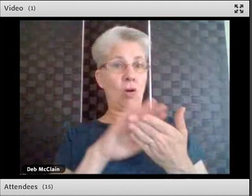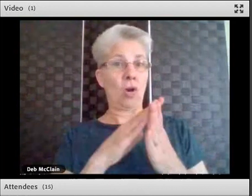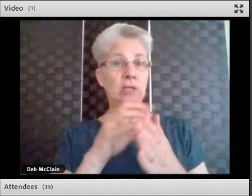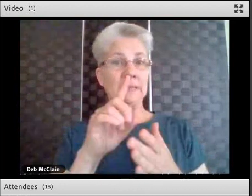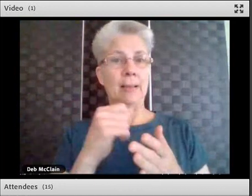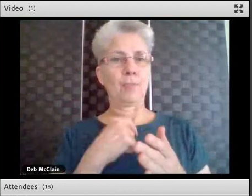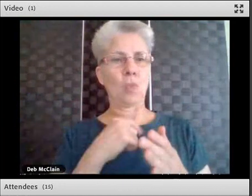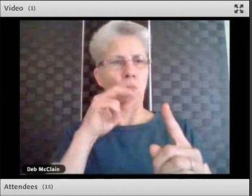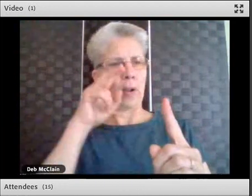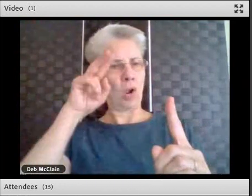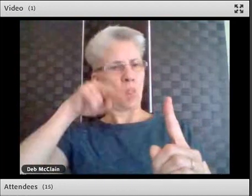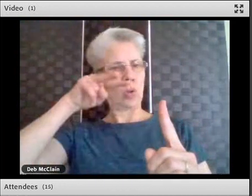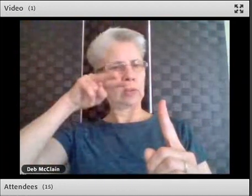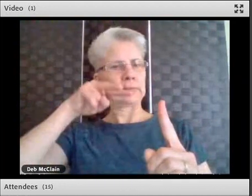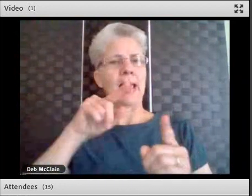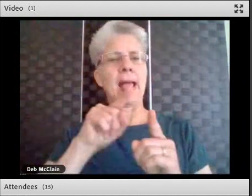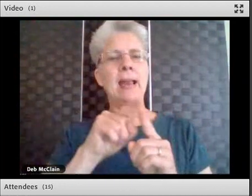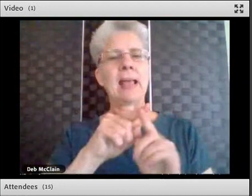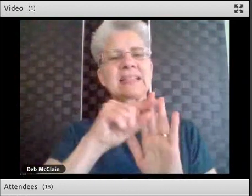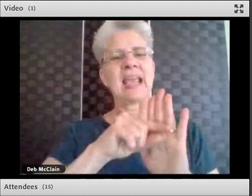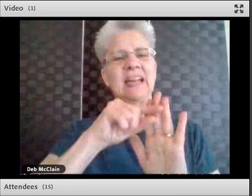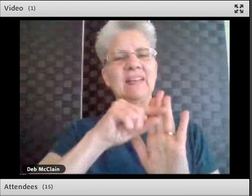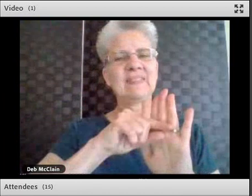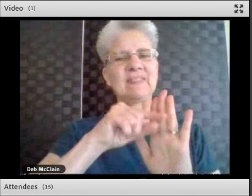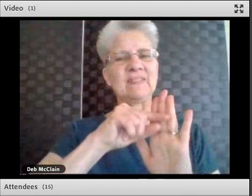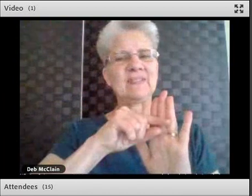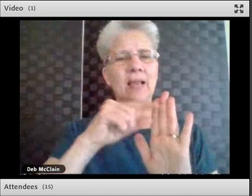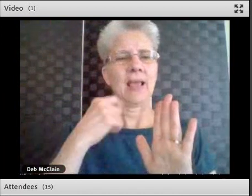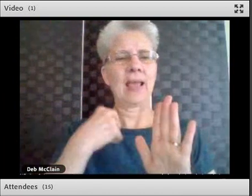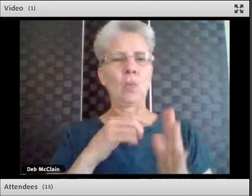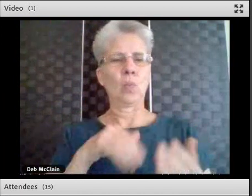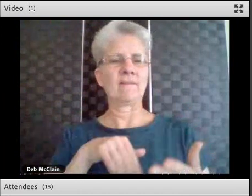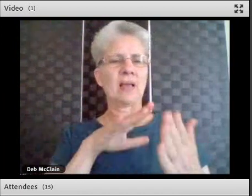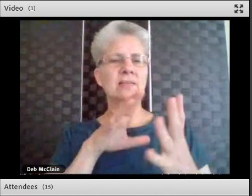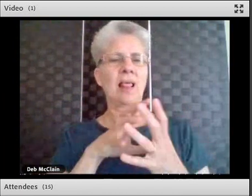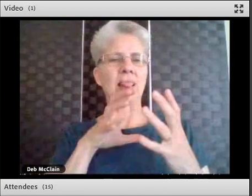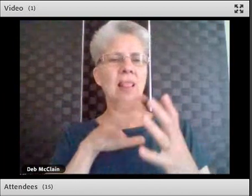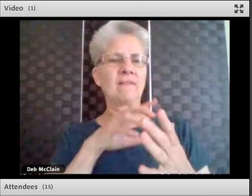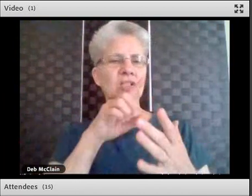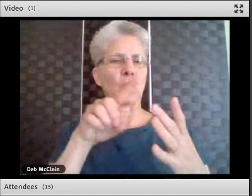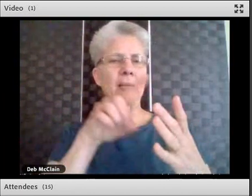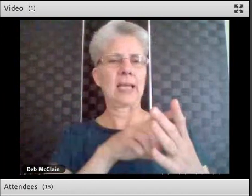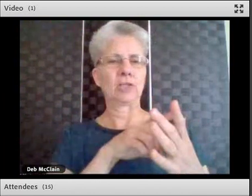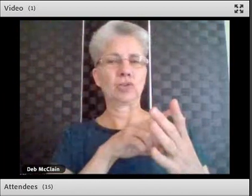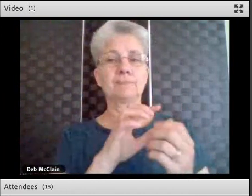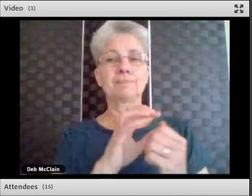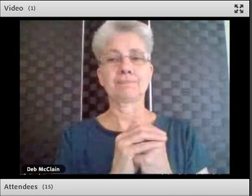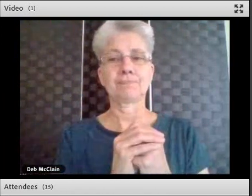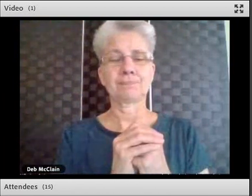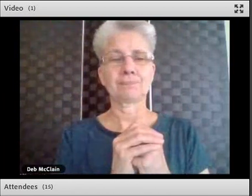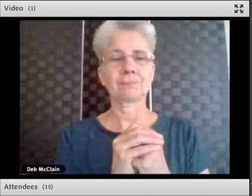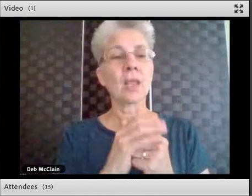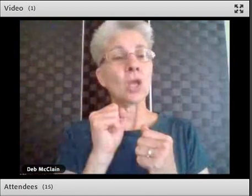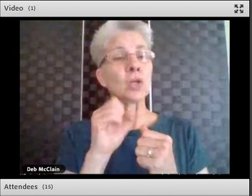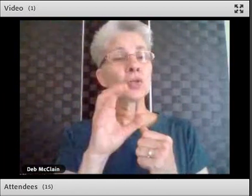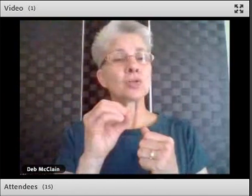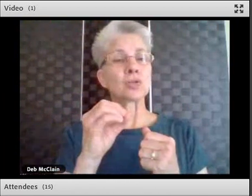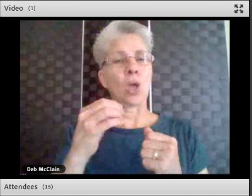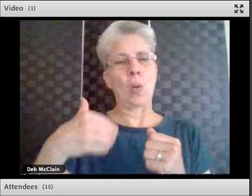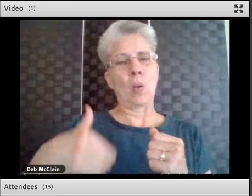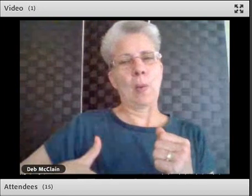are often looked at negatively, and we face a lot of discrimination. And so